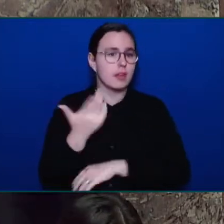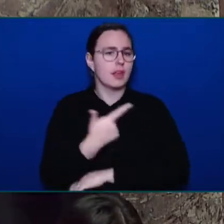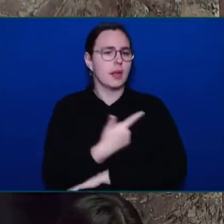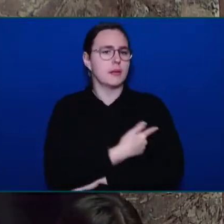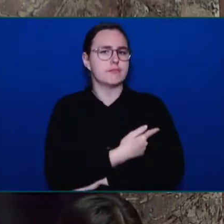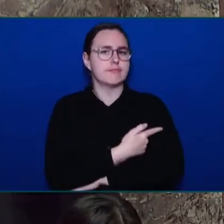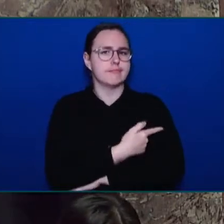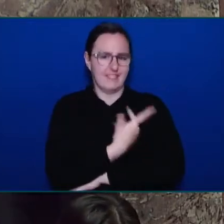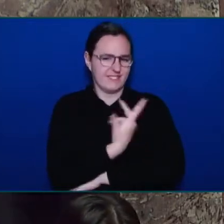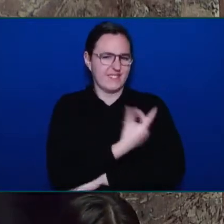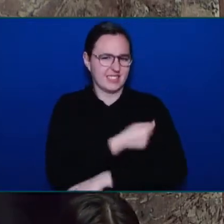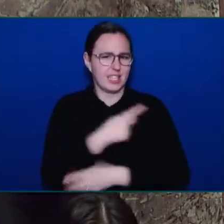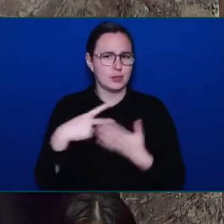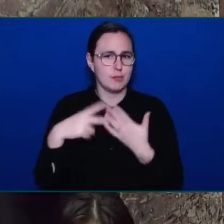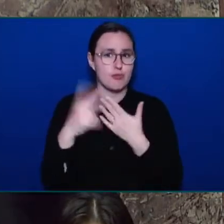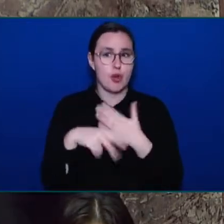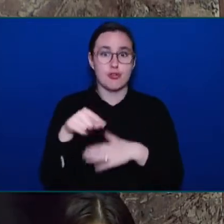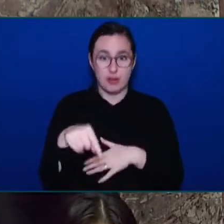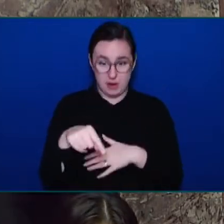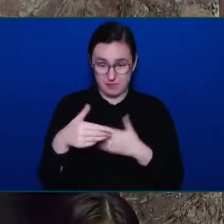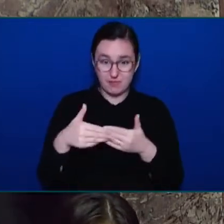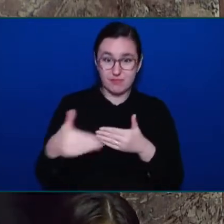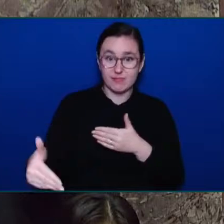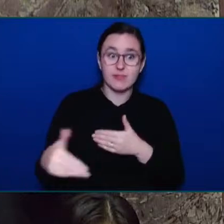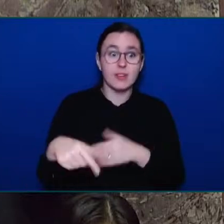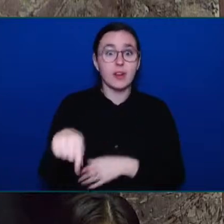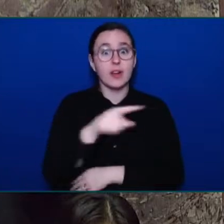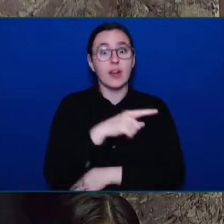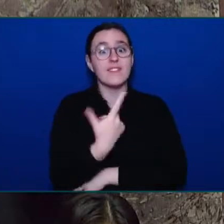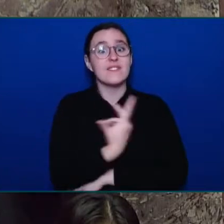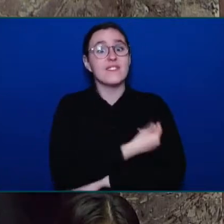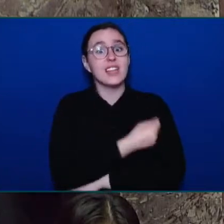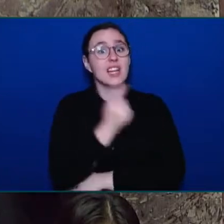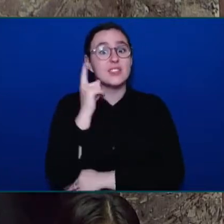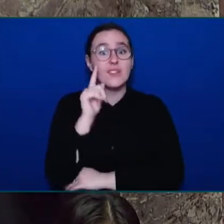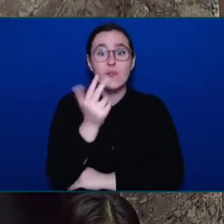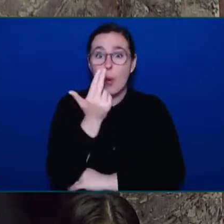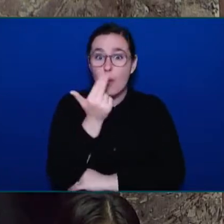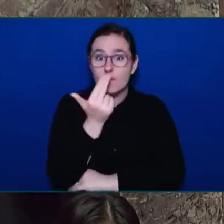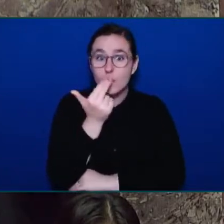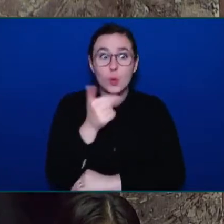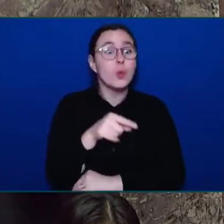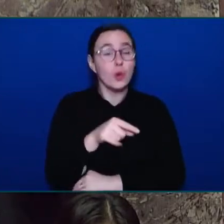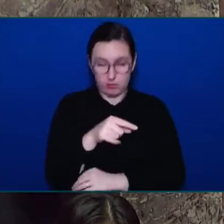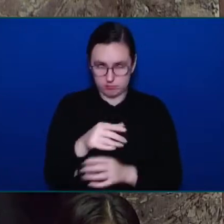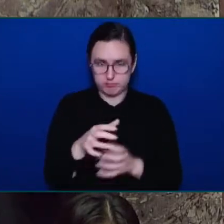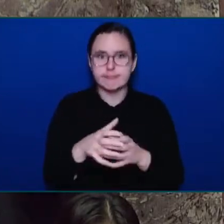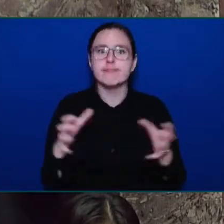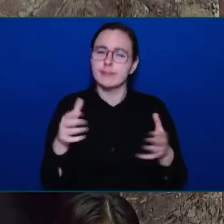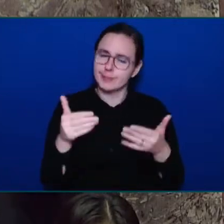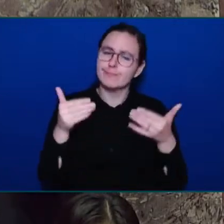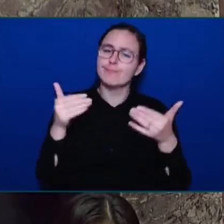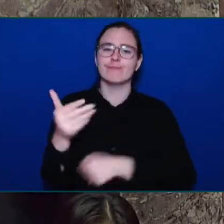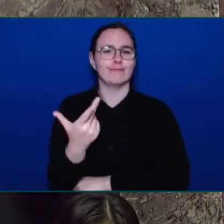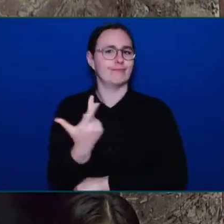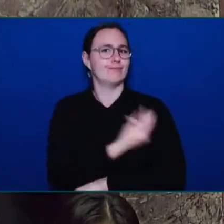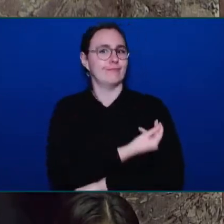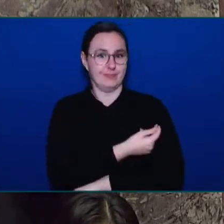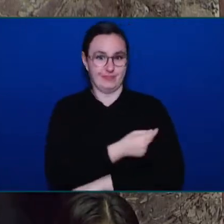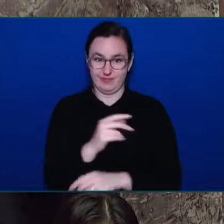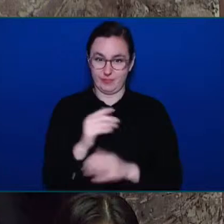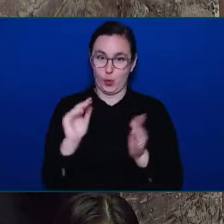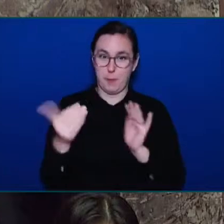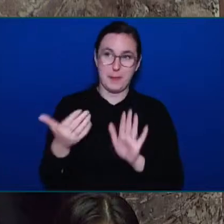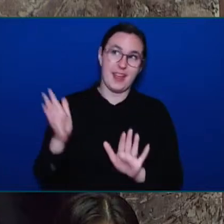ever before, in the midst of a healthcare crisis. And, Honourable Speaker, 1.5 million so far